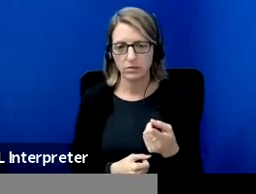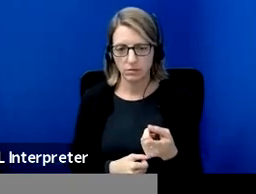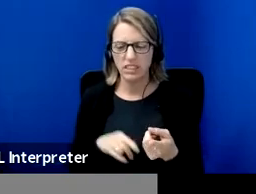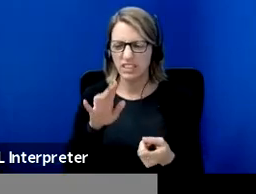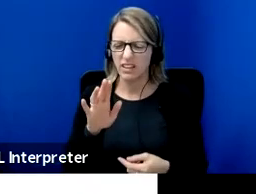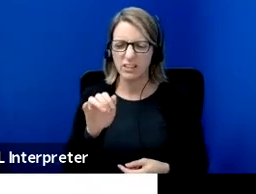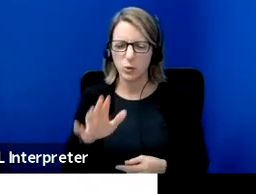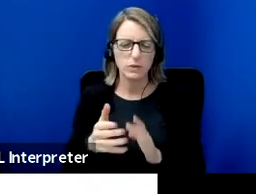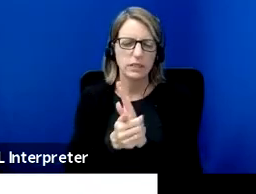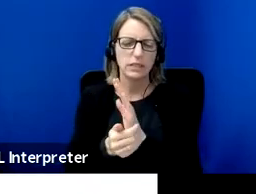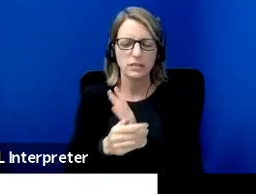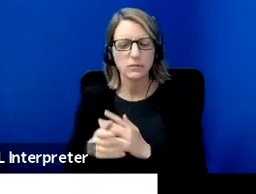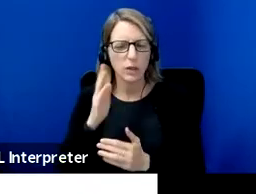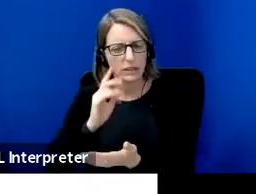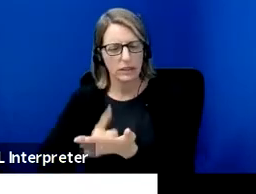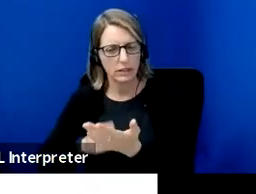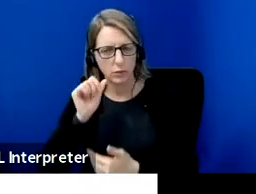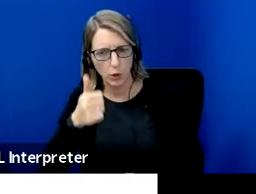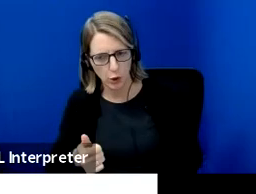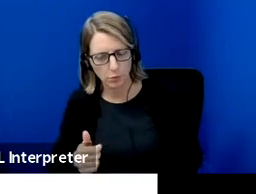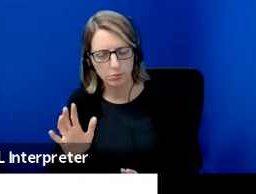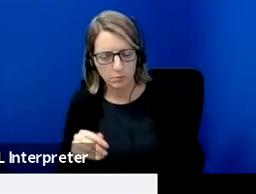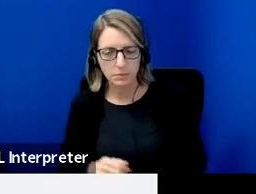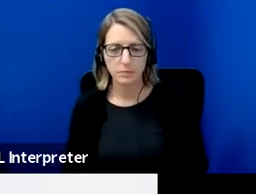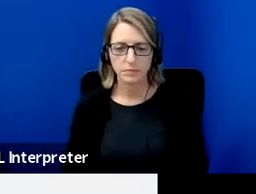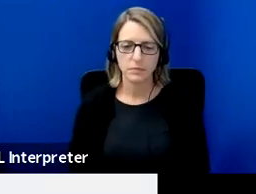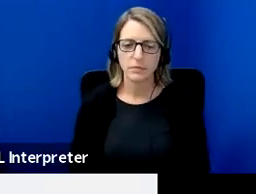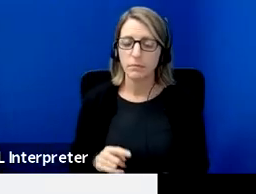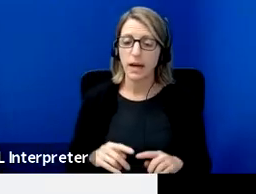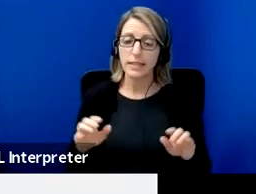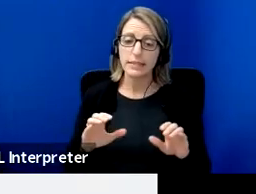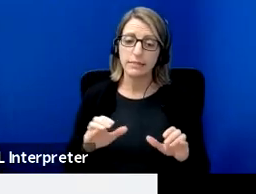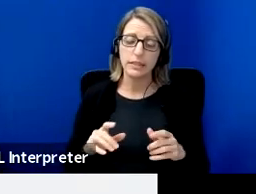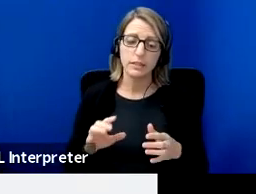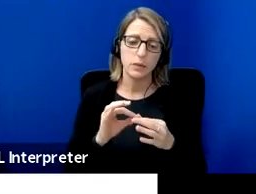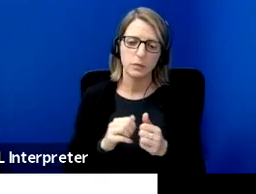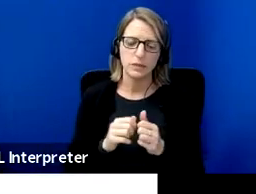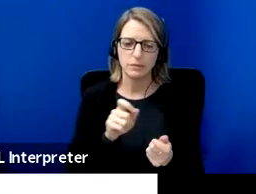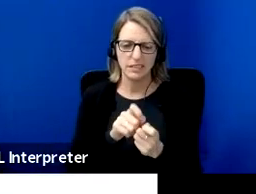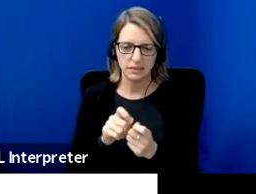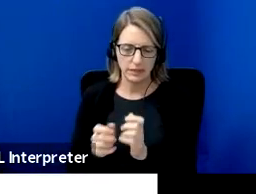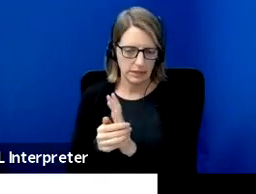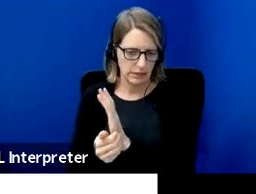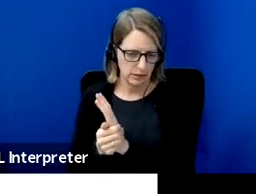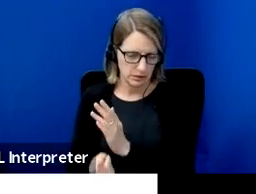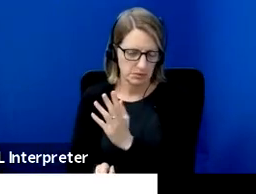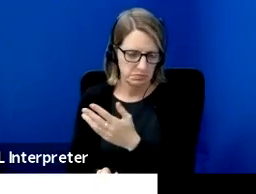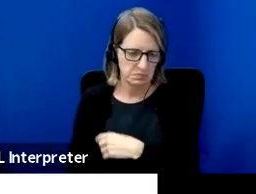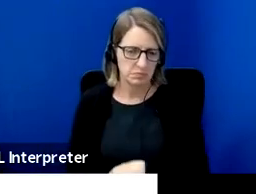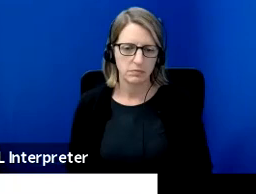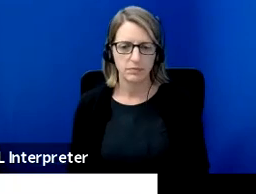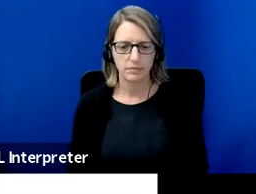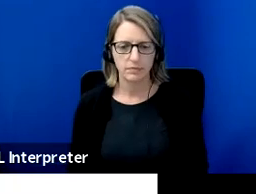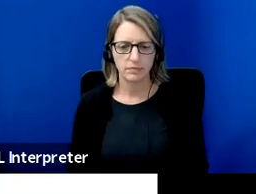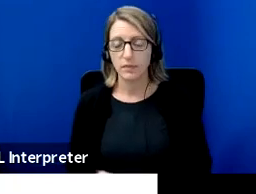we'll get to tomorrow. But assignments and or activities that are associated with certain skills. Okay, pause